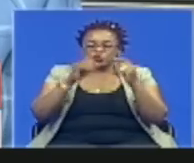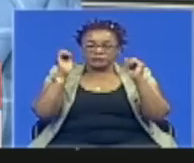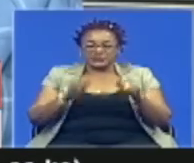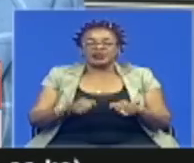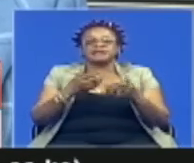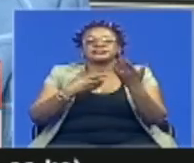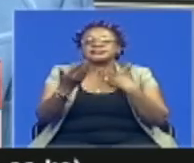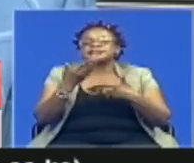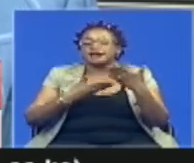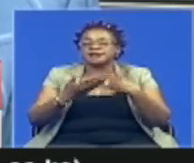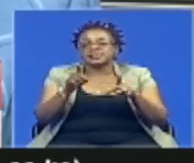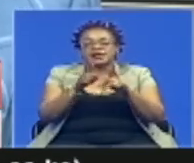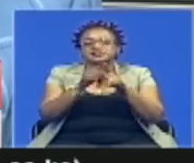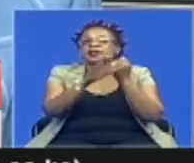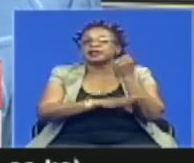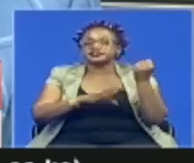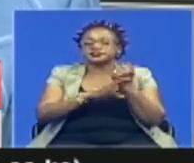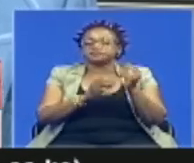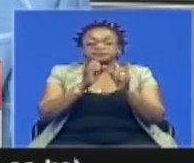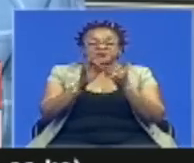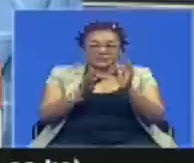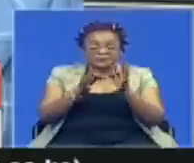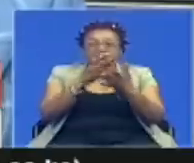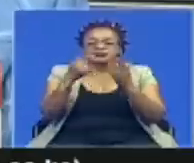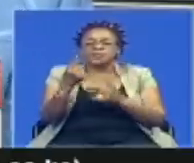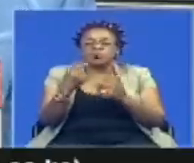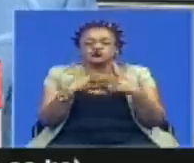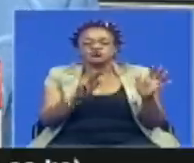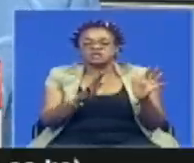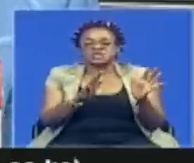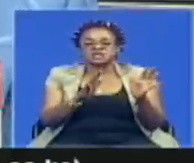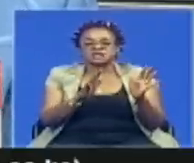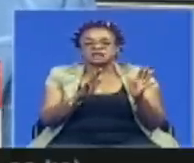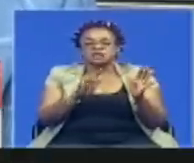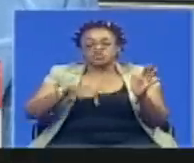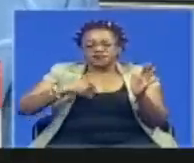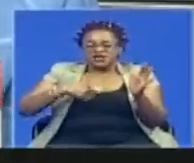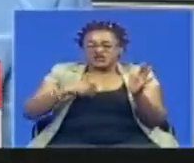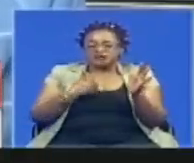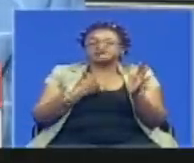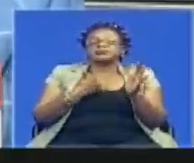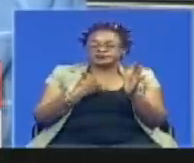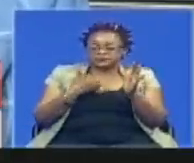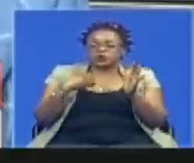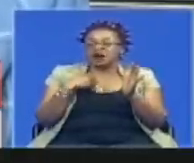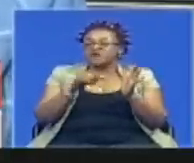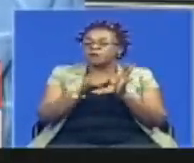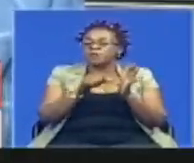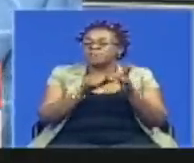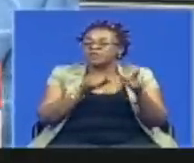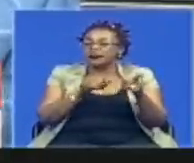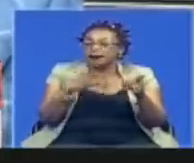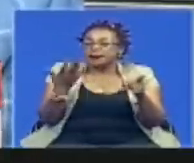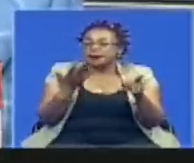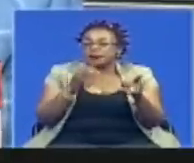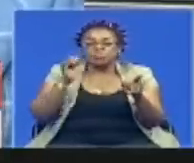discuss as a country that if somebody has lost, and we feel that there is a burden in that loss, how can we mediate